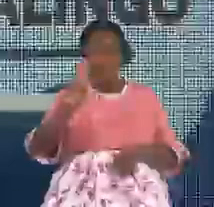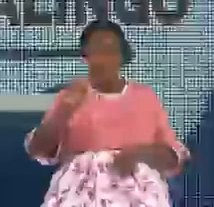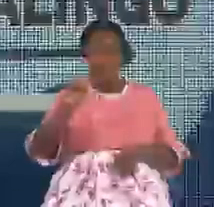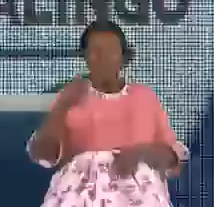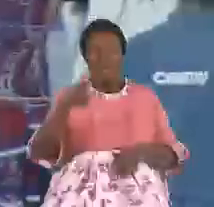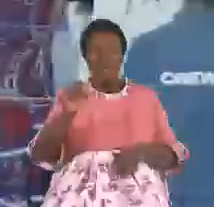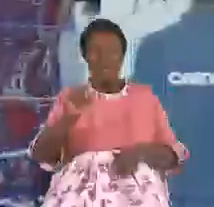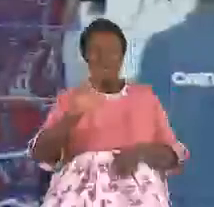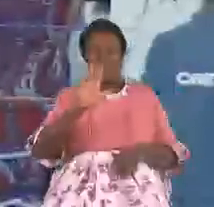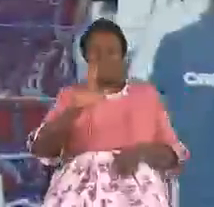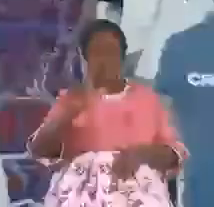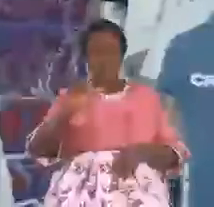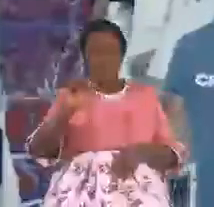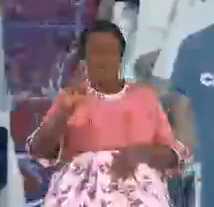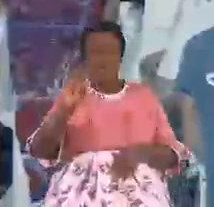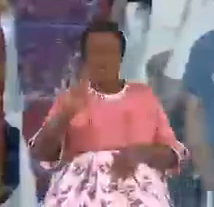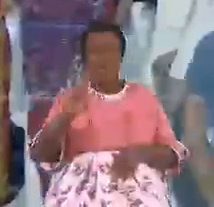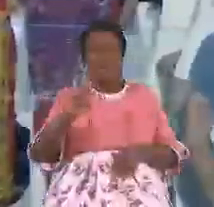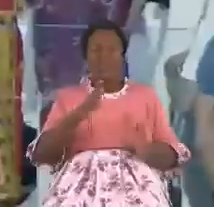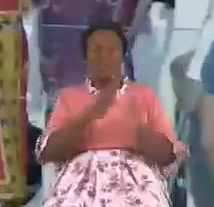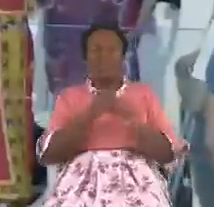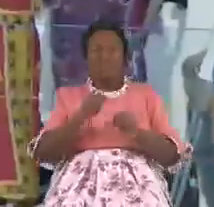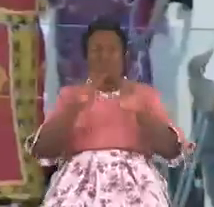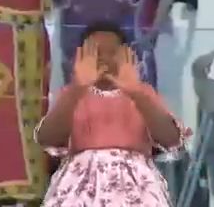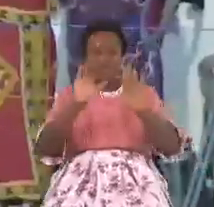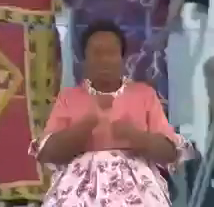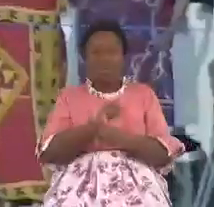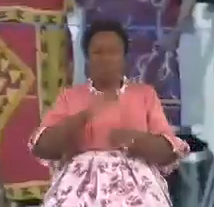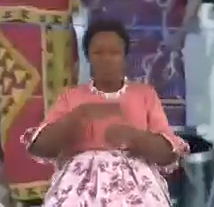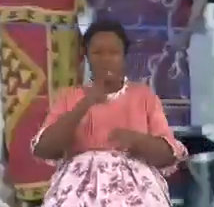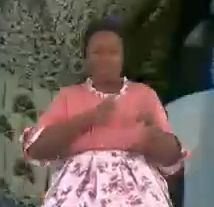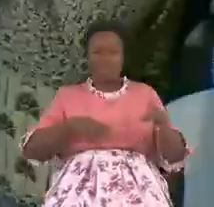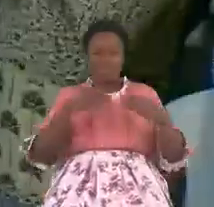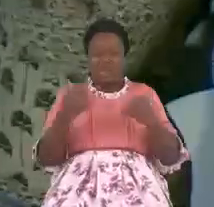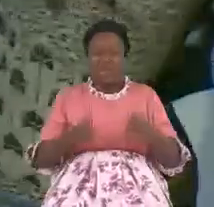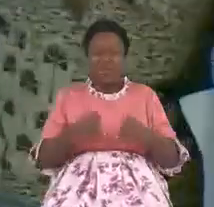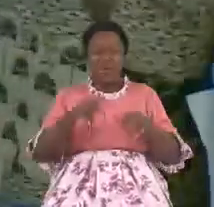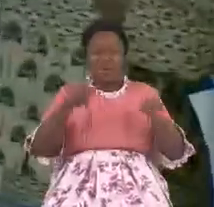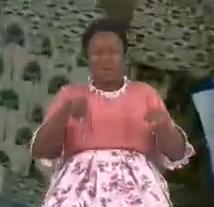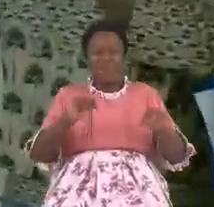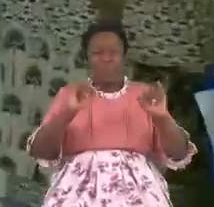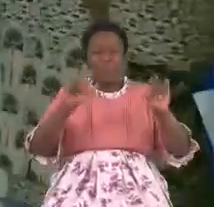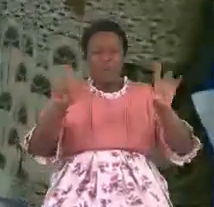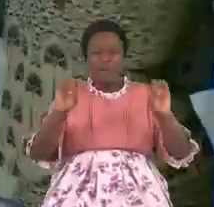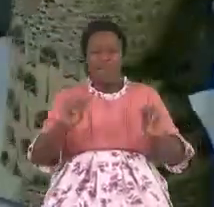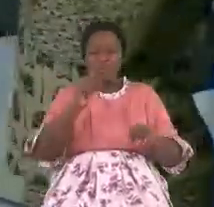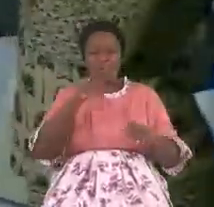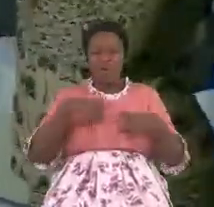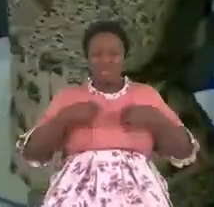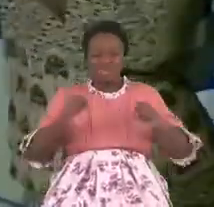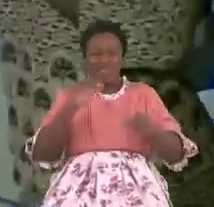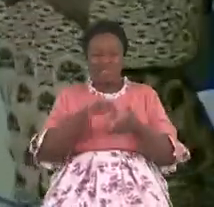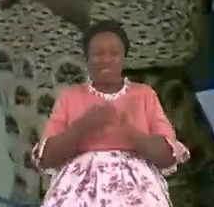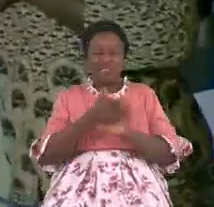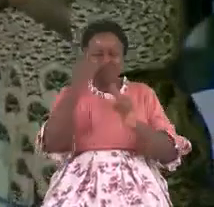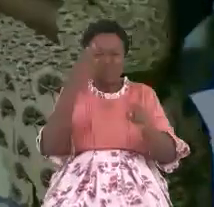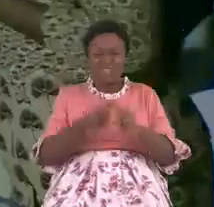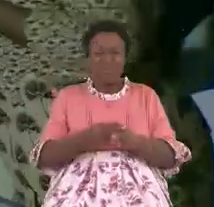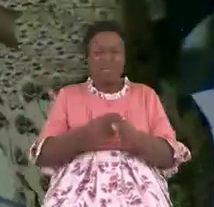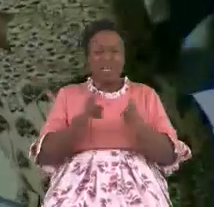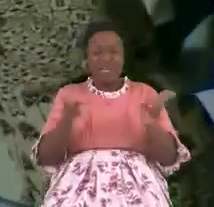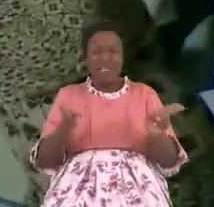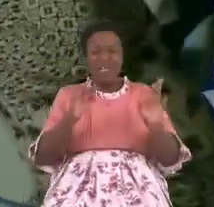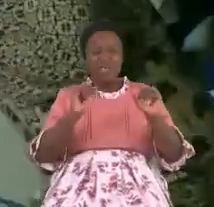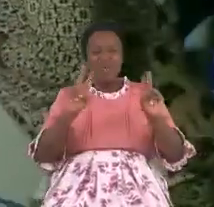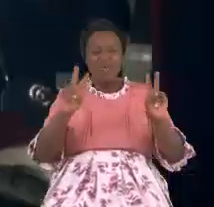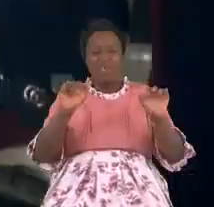touch right now. Pile, you are healed in Jesus' name. HIV AIDS, you